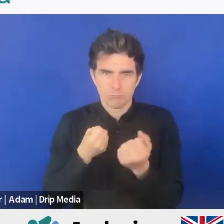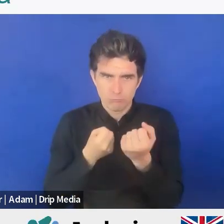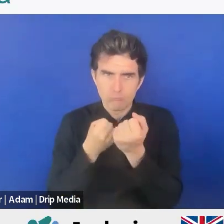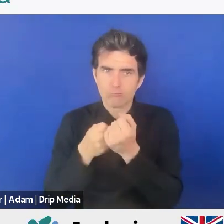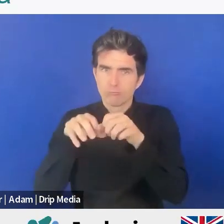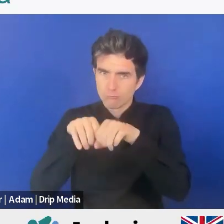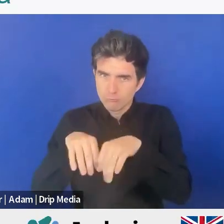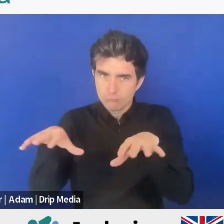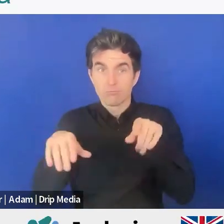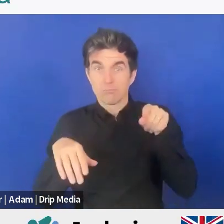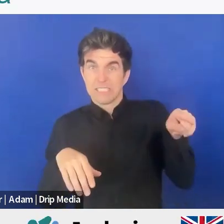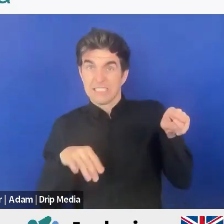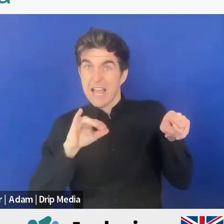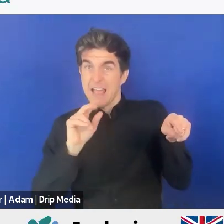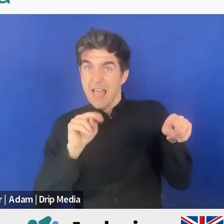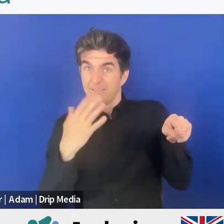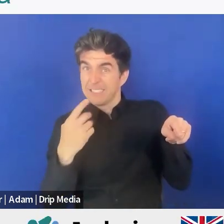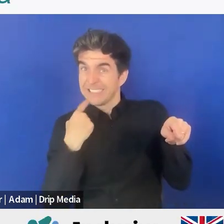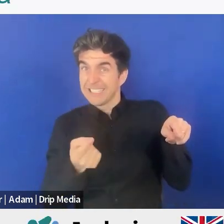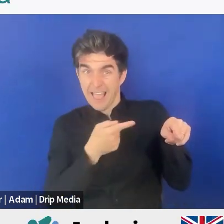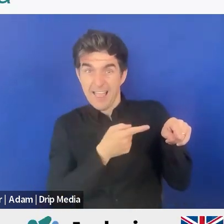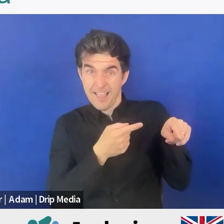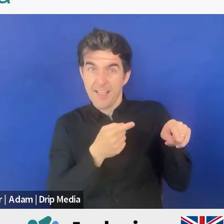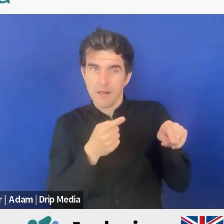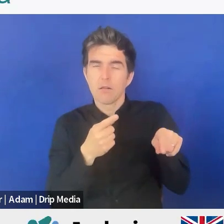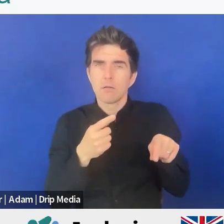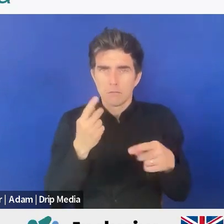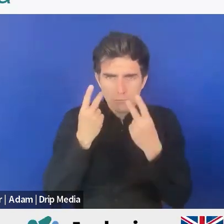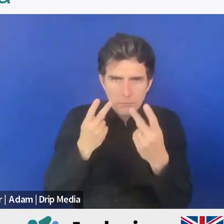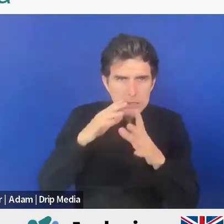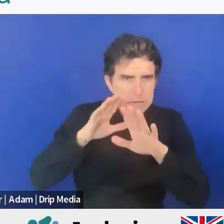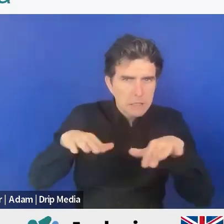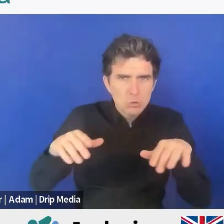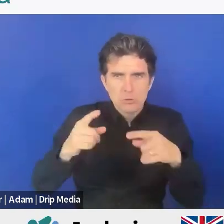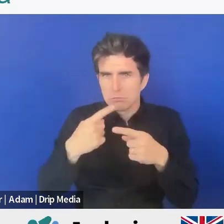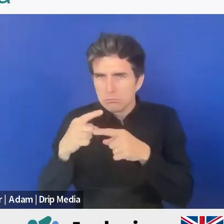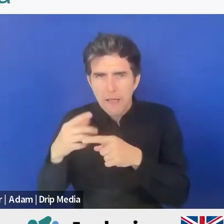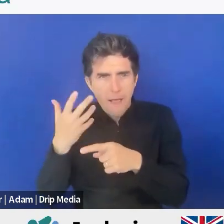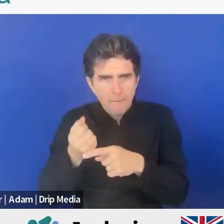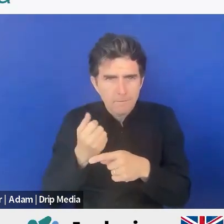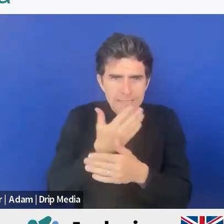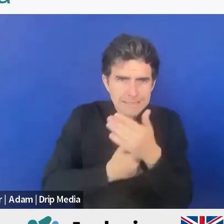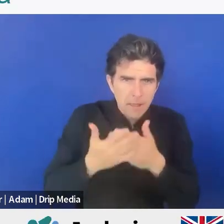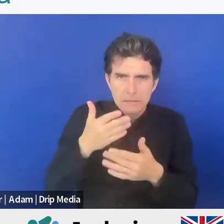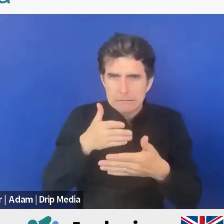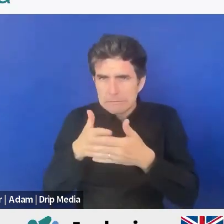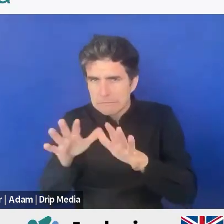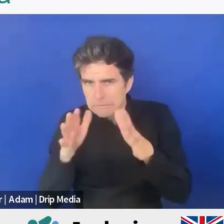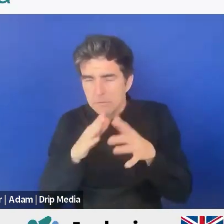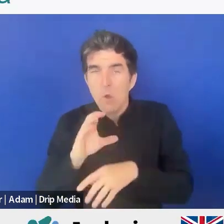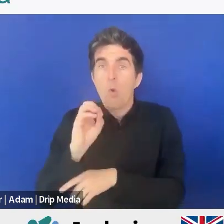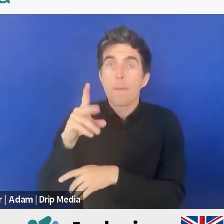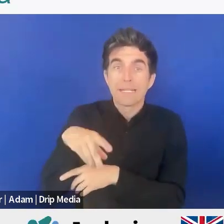identification of children with functional difficulties. OPD member didn't only participated, but they supported